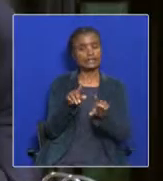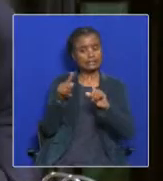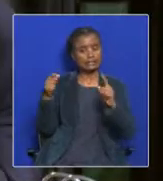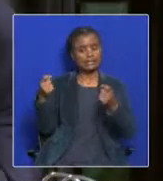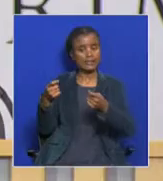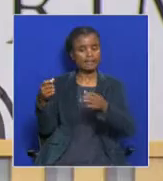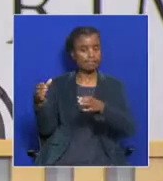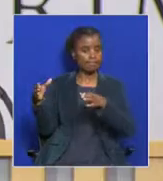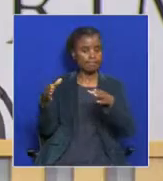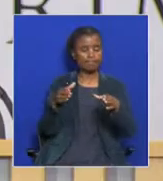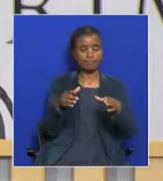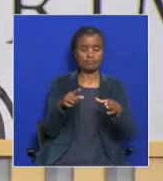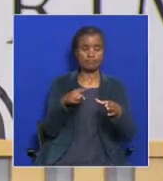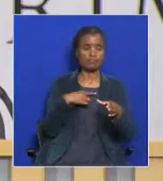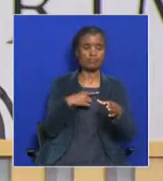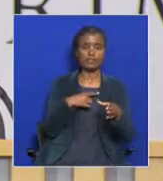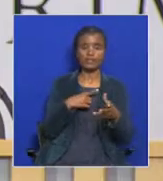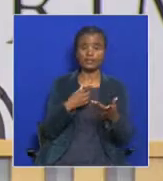so?